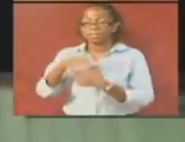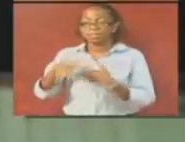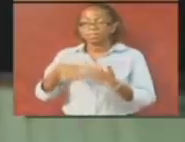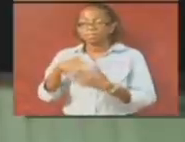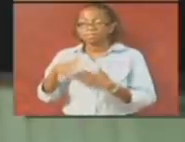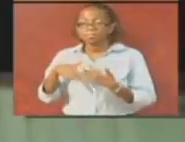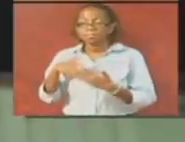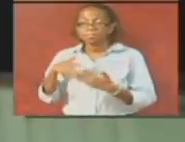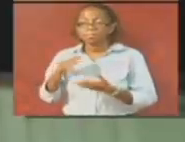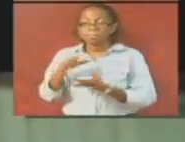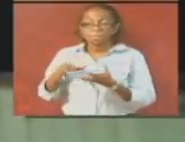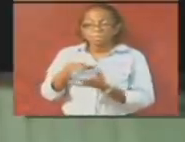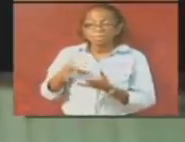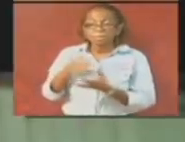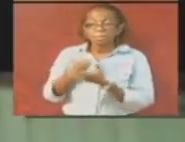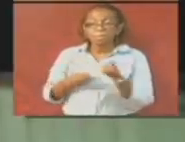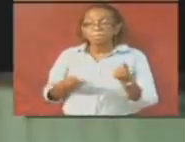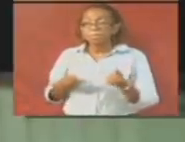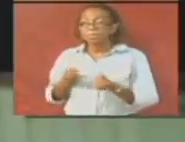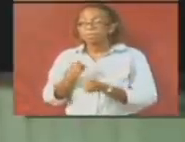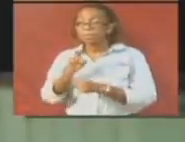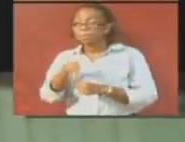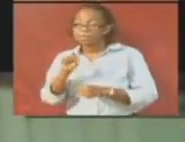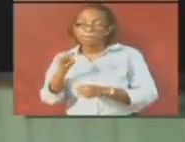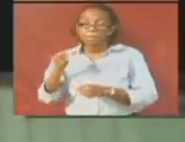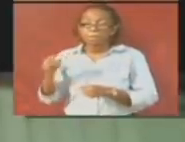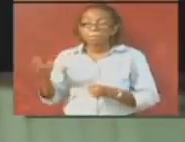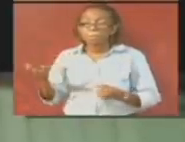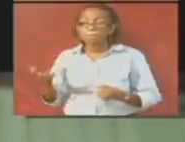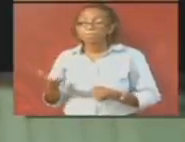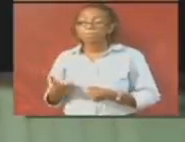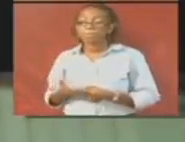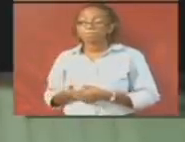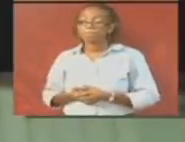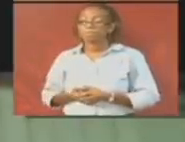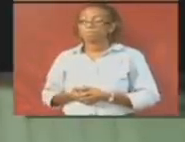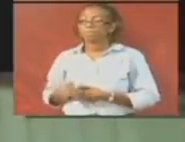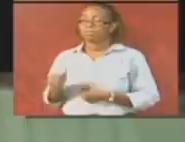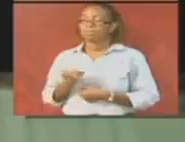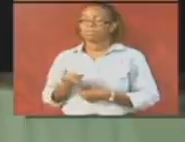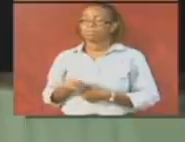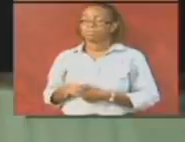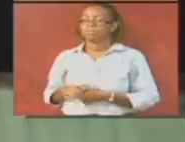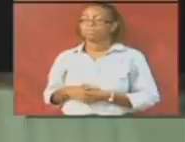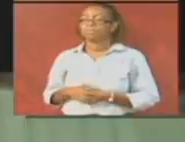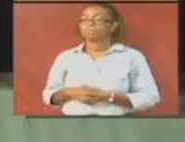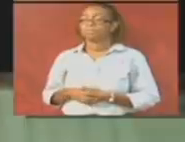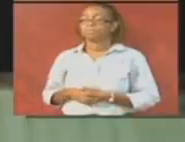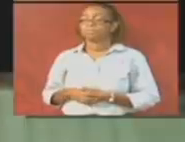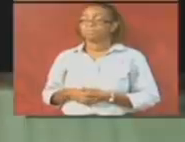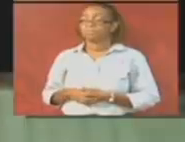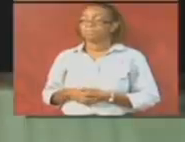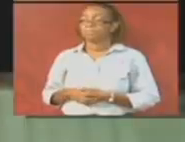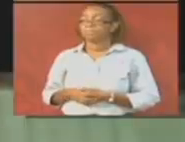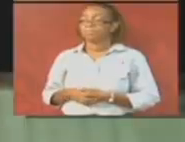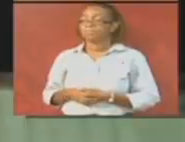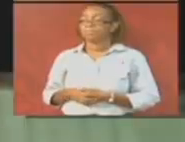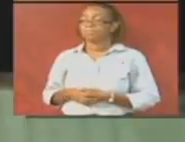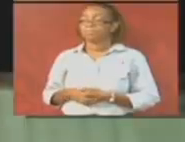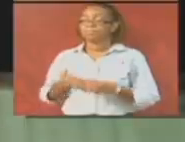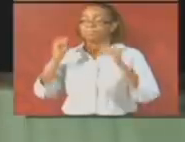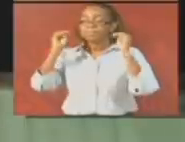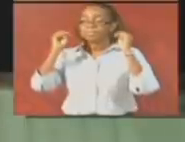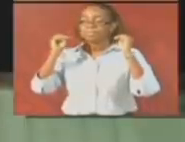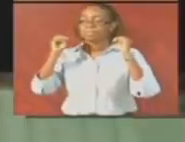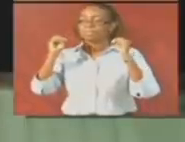also to both of you all. How is the ministry treating vaccinations and members of